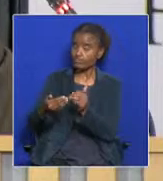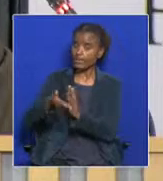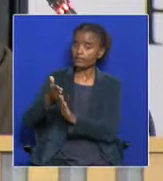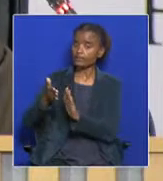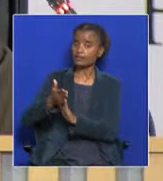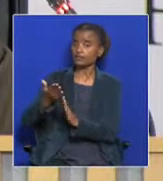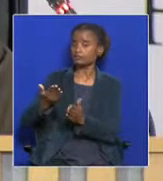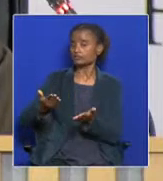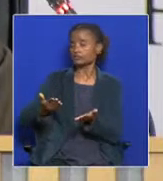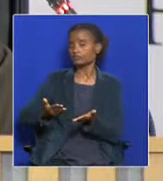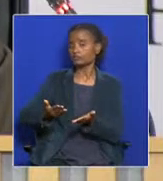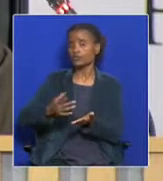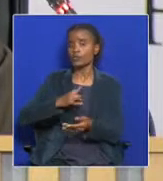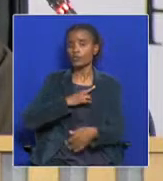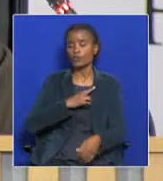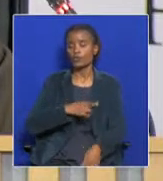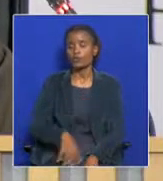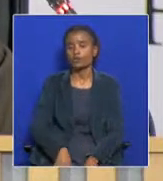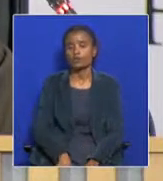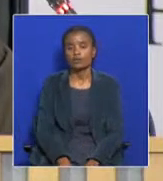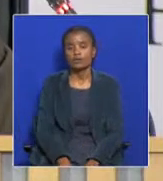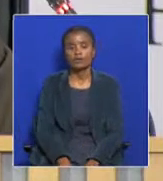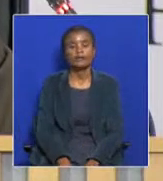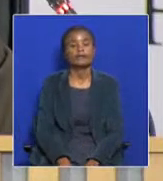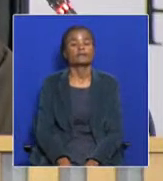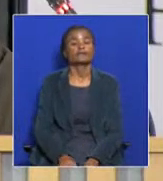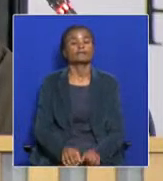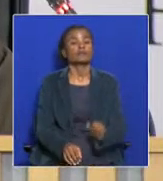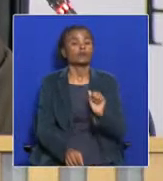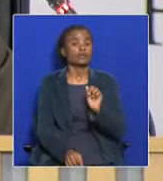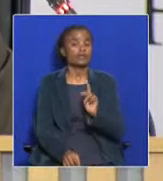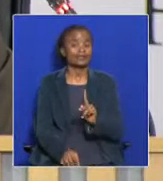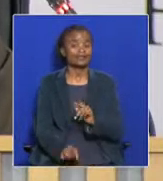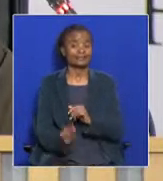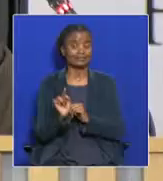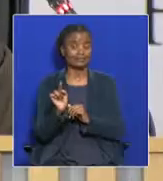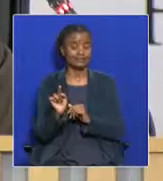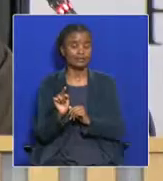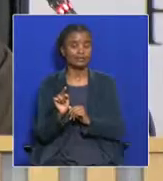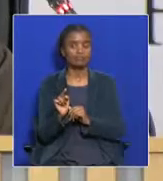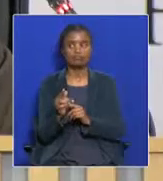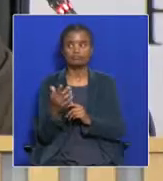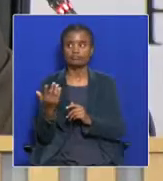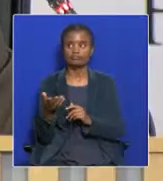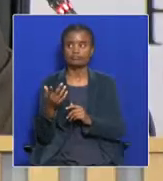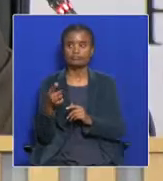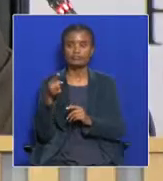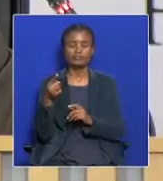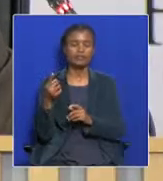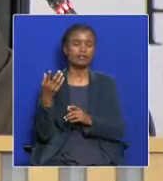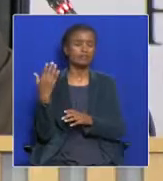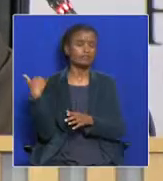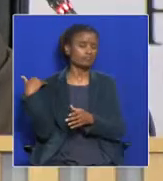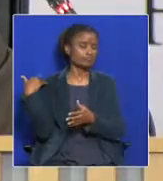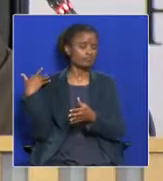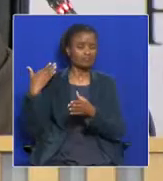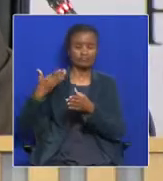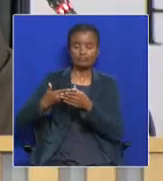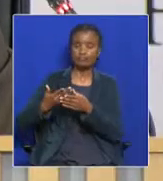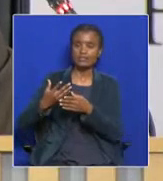Okay. Warrant Officer Setsedi, I've known him, I think, since he joined the lab. We've worked on so many